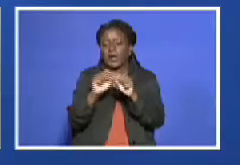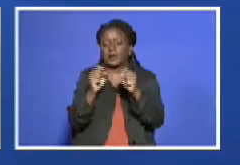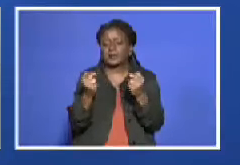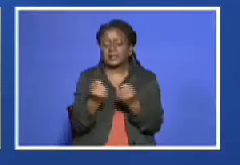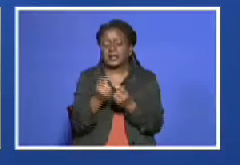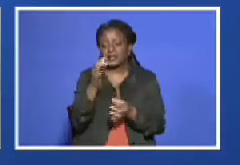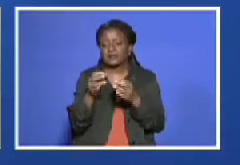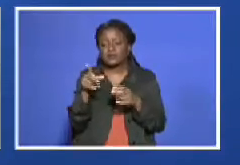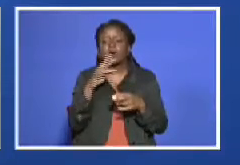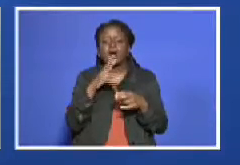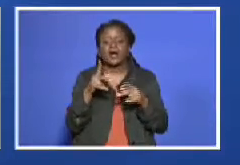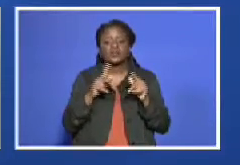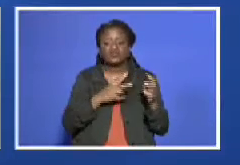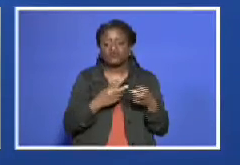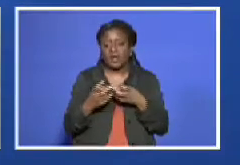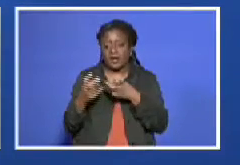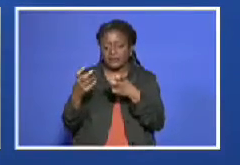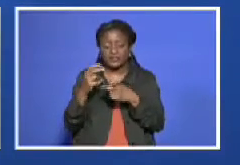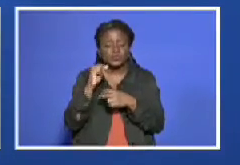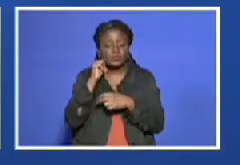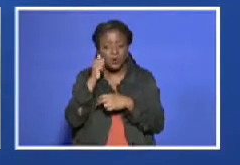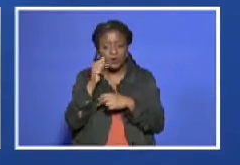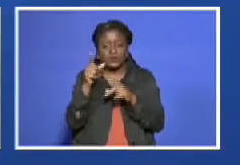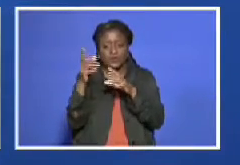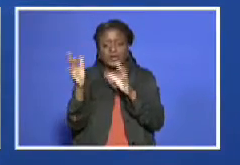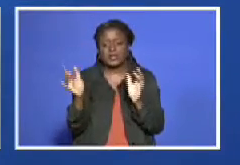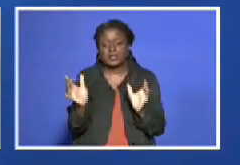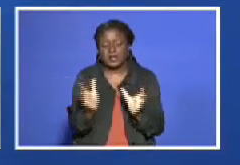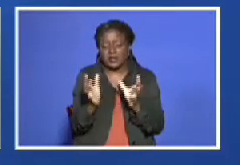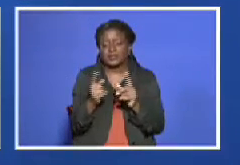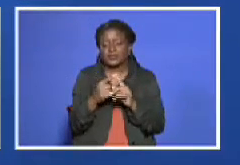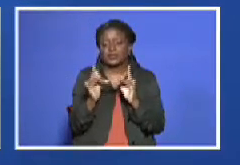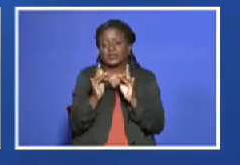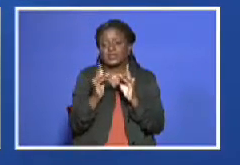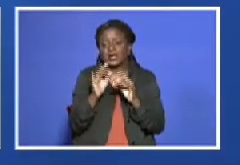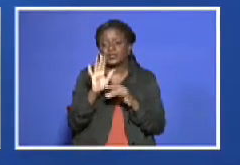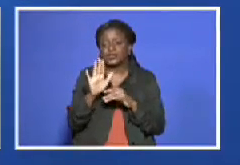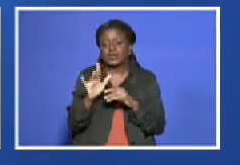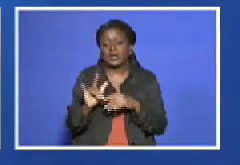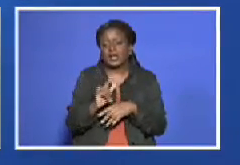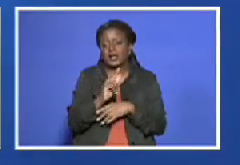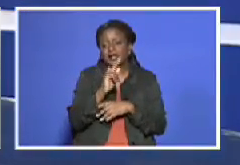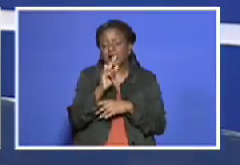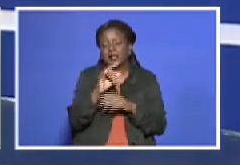you're traveling tomorrow, you're encouraged to contact your respective airlines for flight updates.